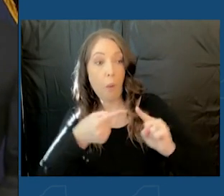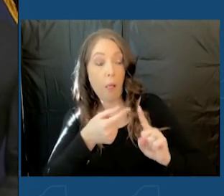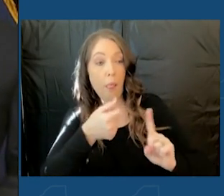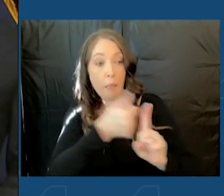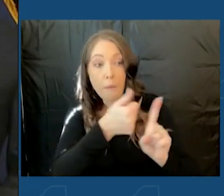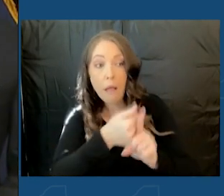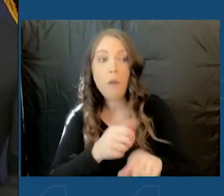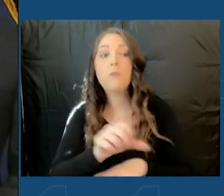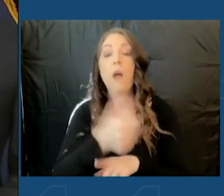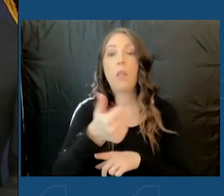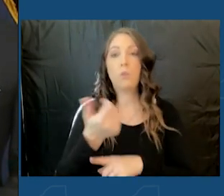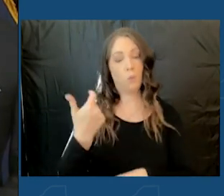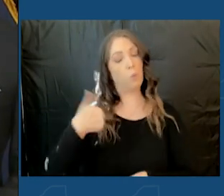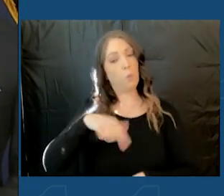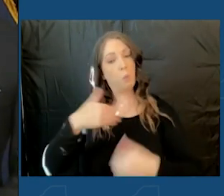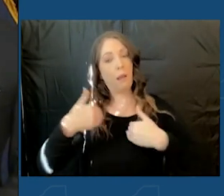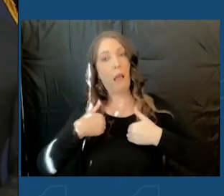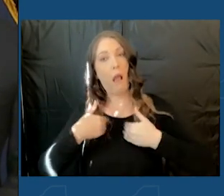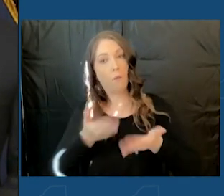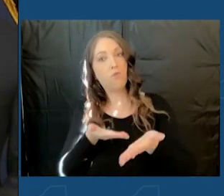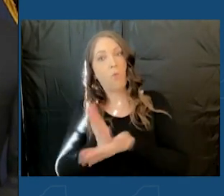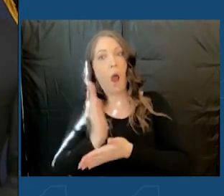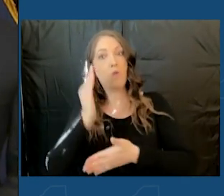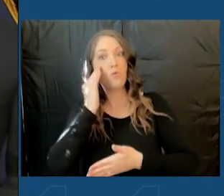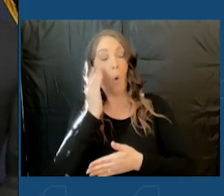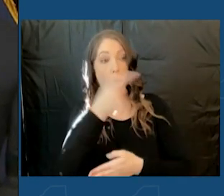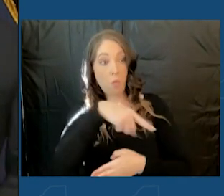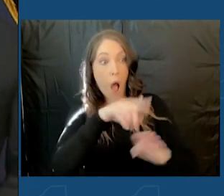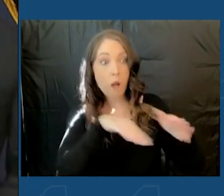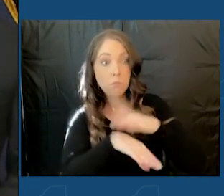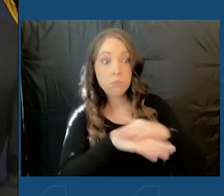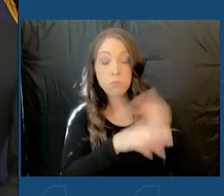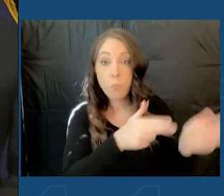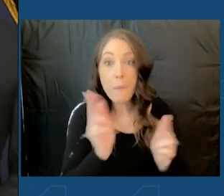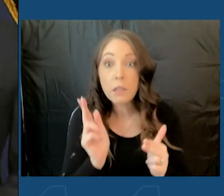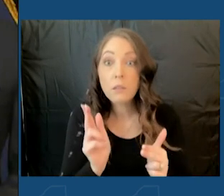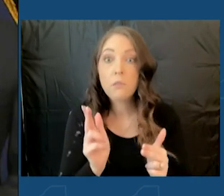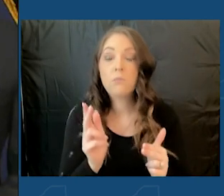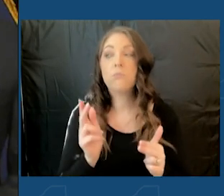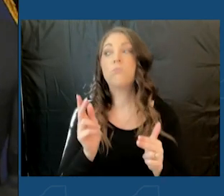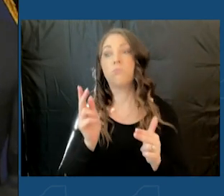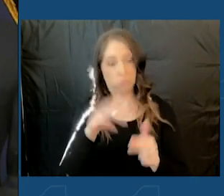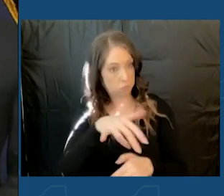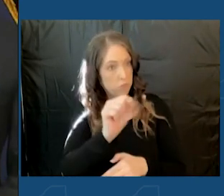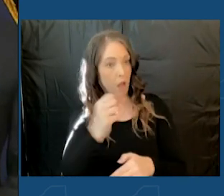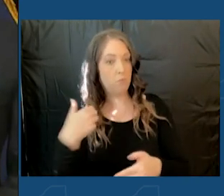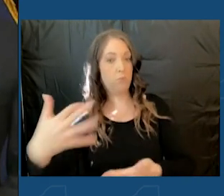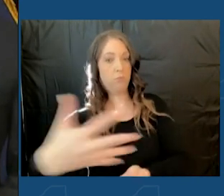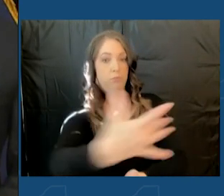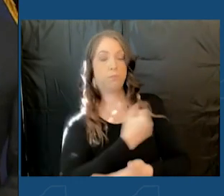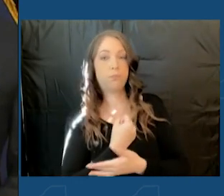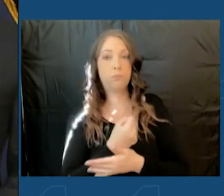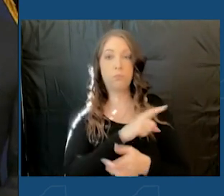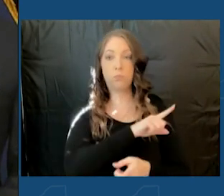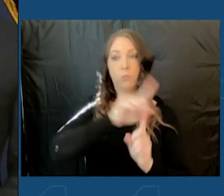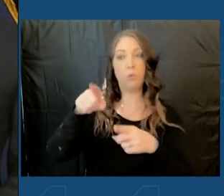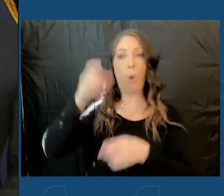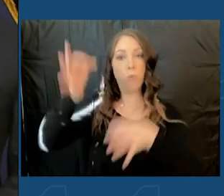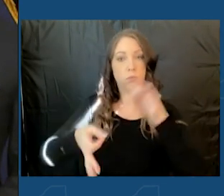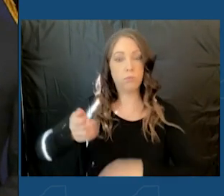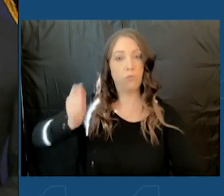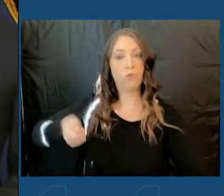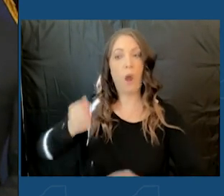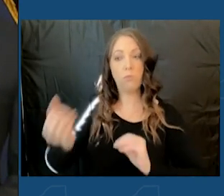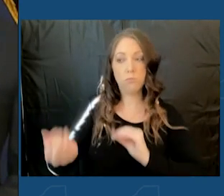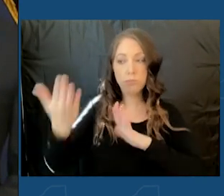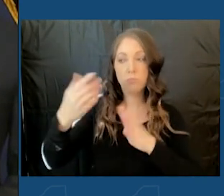to find out if they have access to weapons, and if so, take them, appear before a judge, make your case, but in so doing, you may